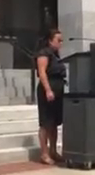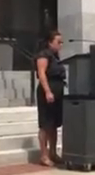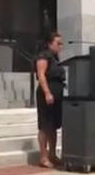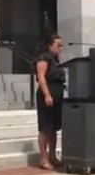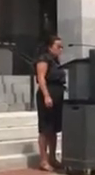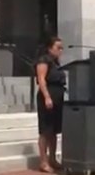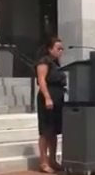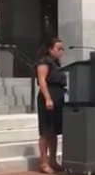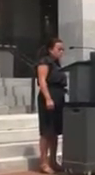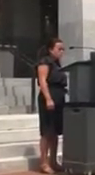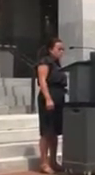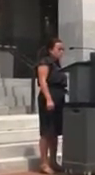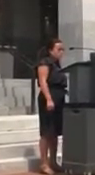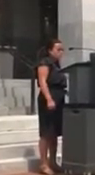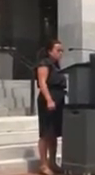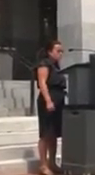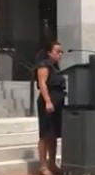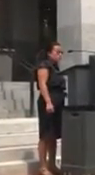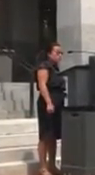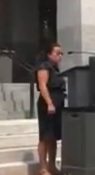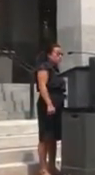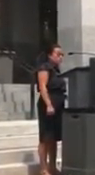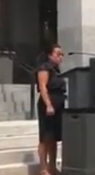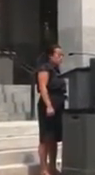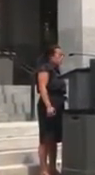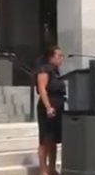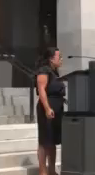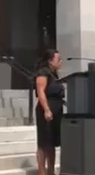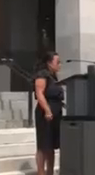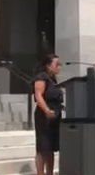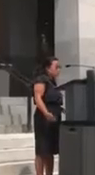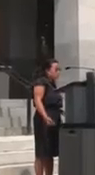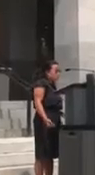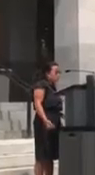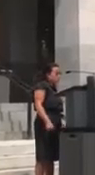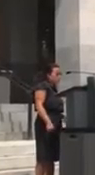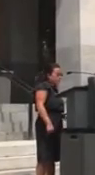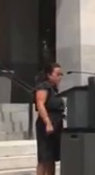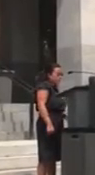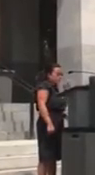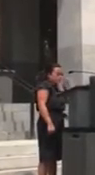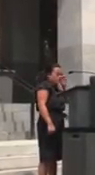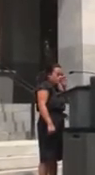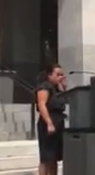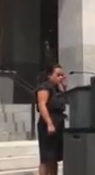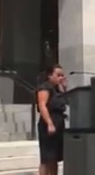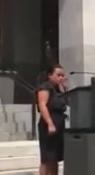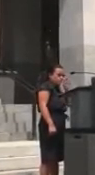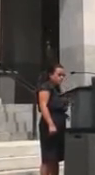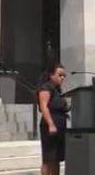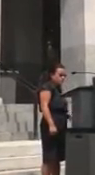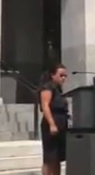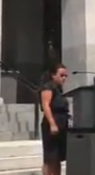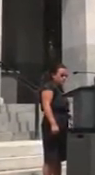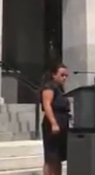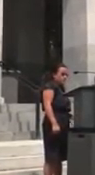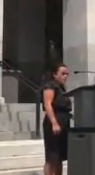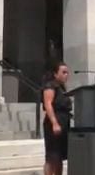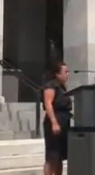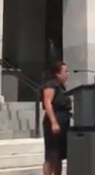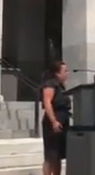community, especially amongst disabled youth, especially when we were placed in our small groups.